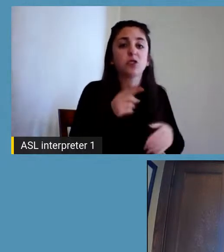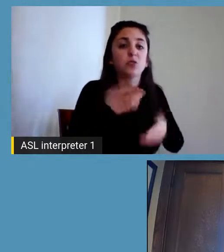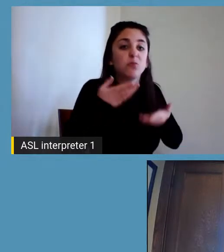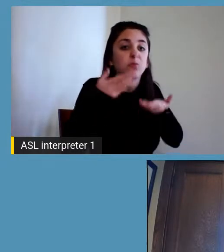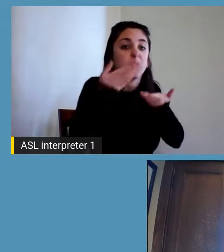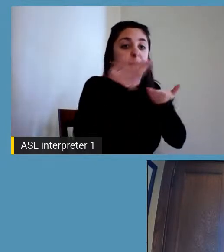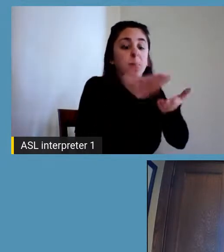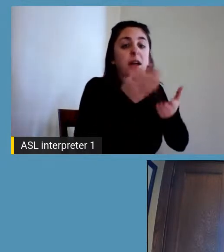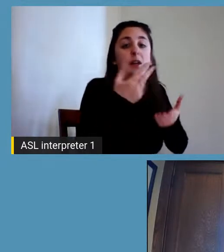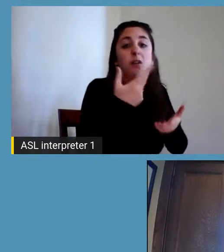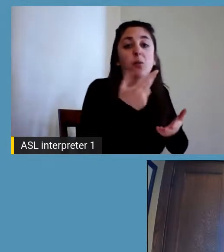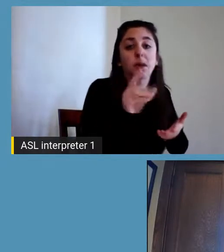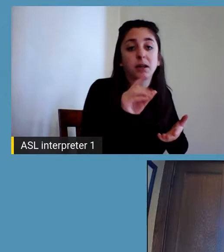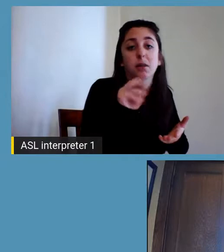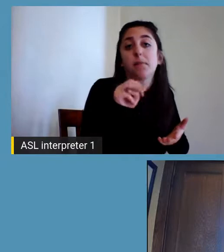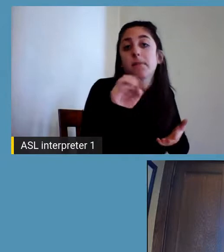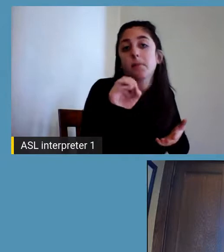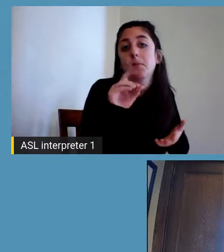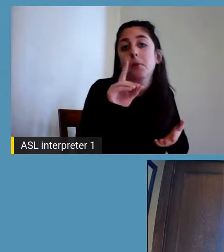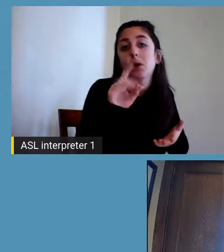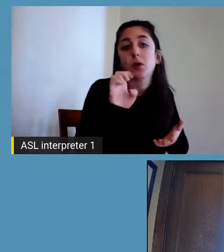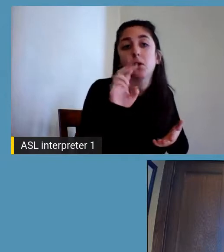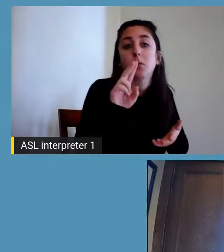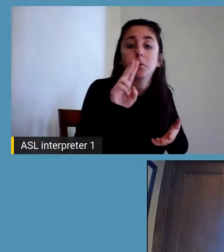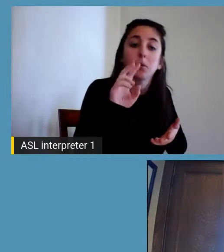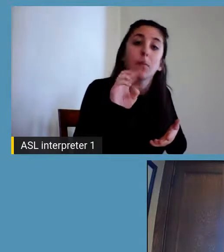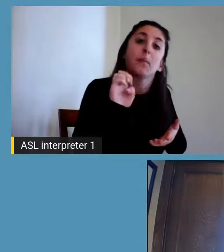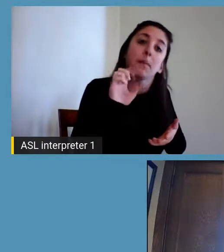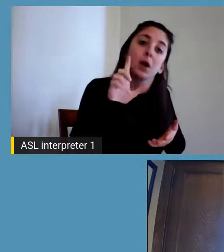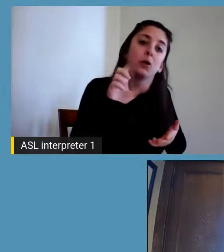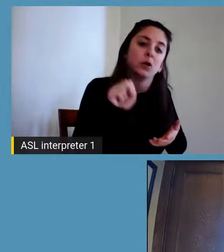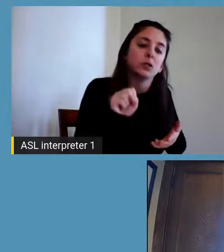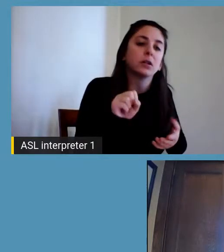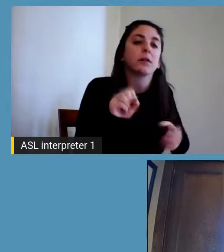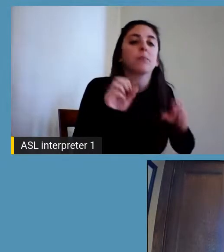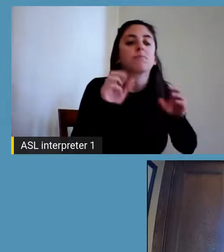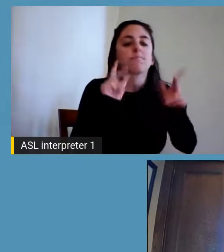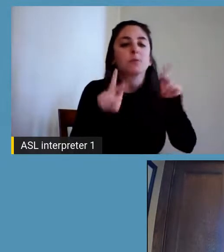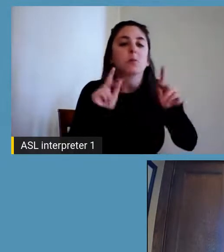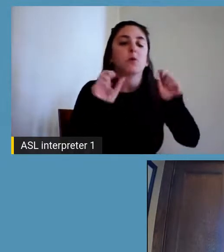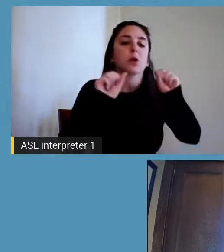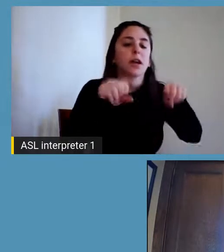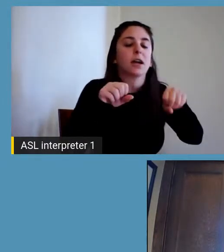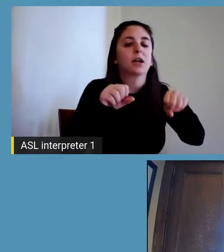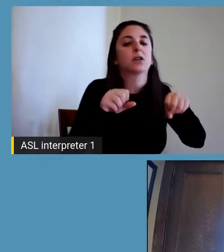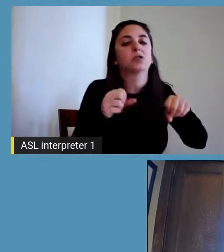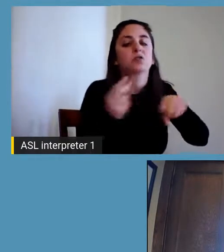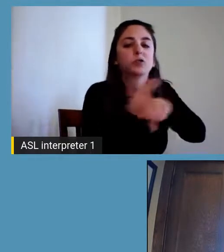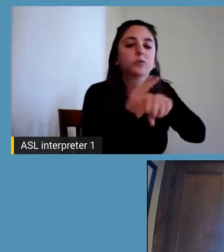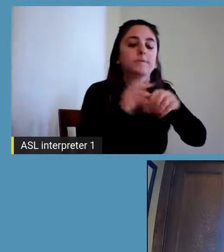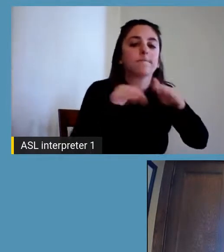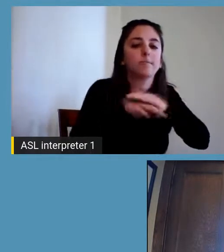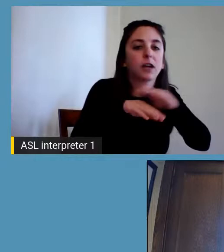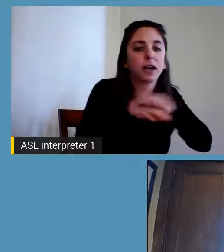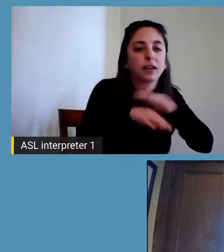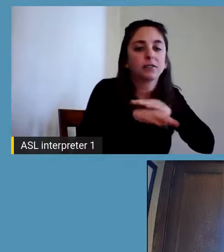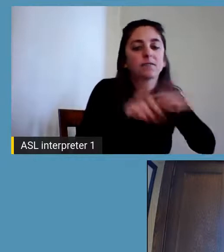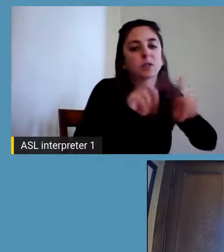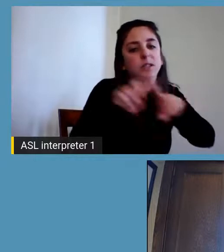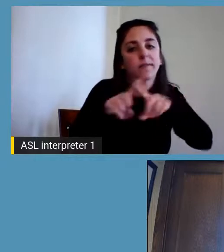people can access them and learn ways to use them in functional ways? Okay, probably best to send me an